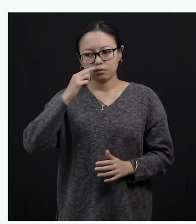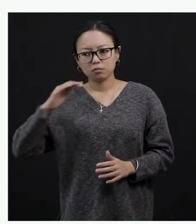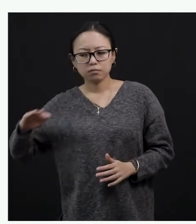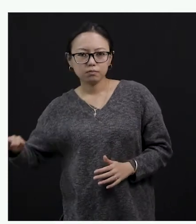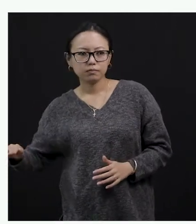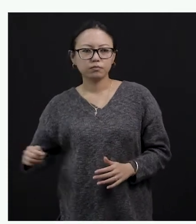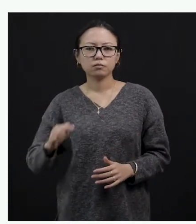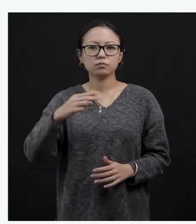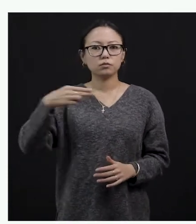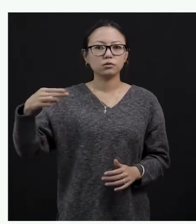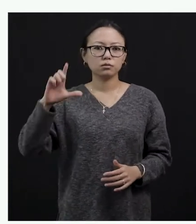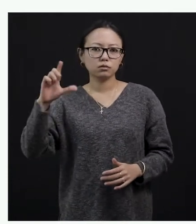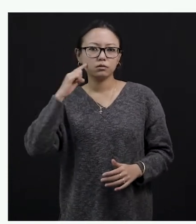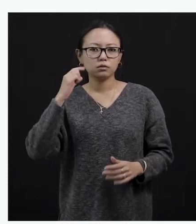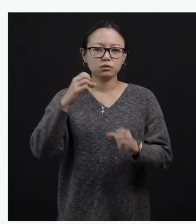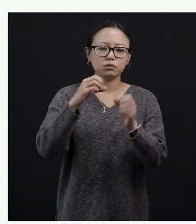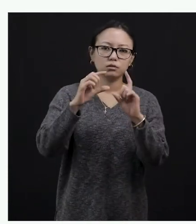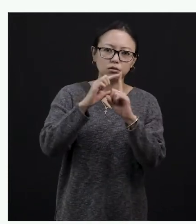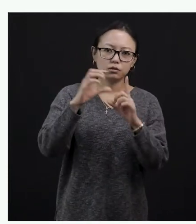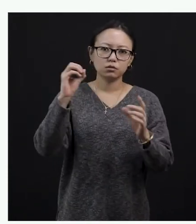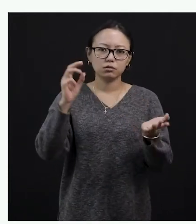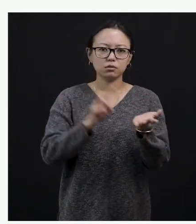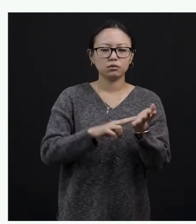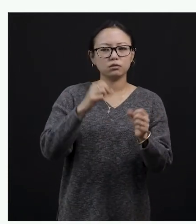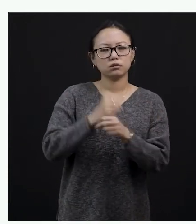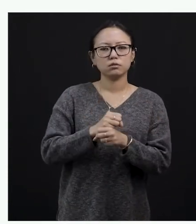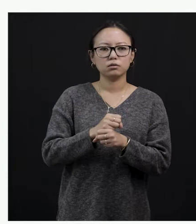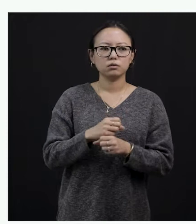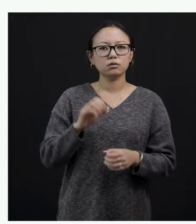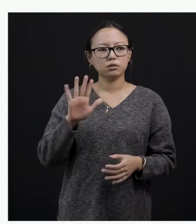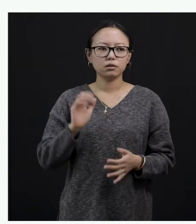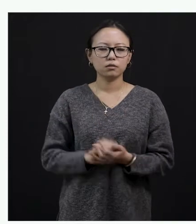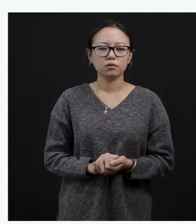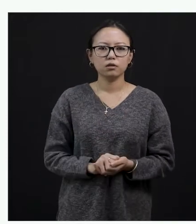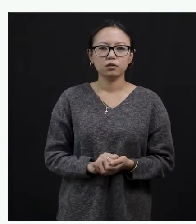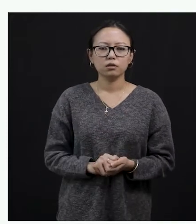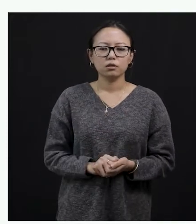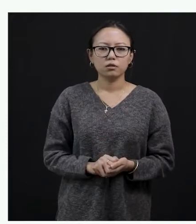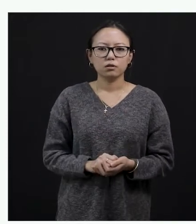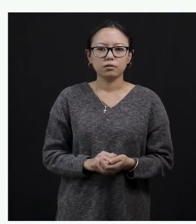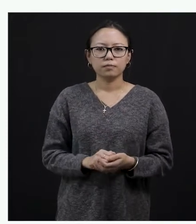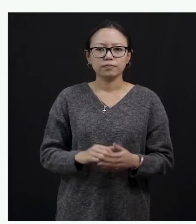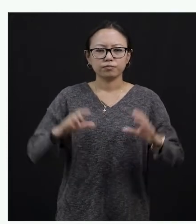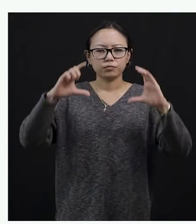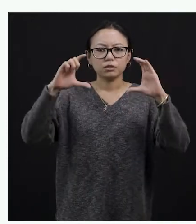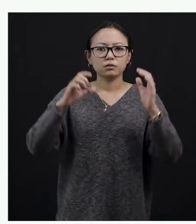Mr. Postman. His name is Kamba. And here, after meeting him, she gets